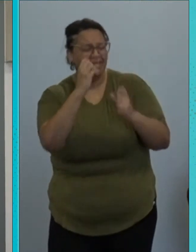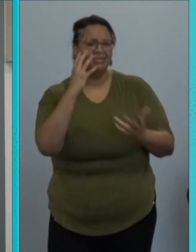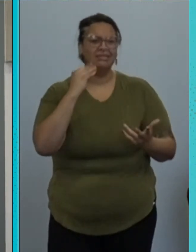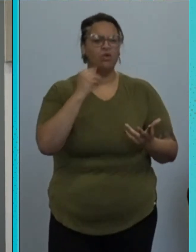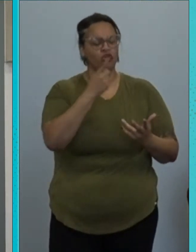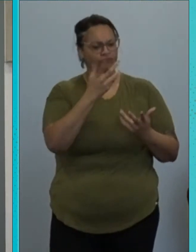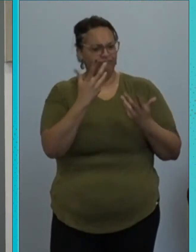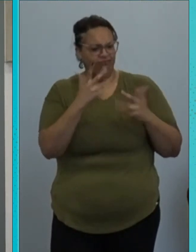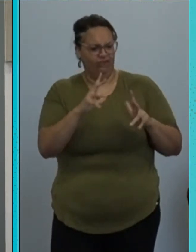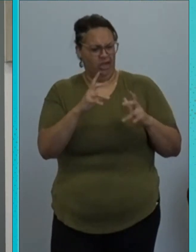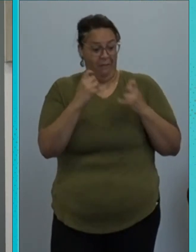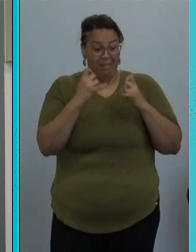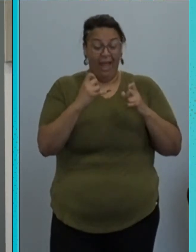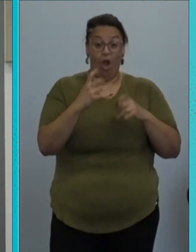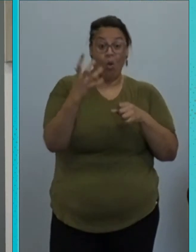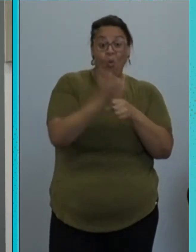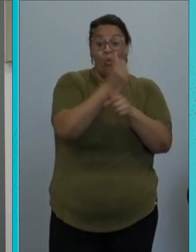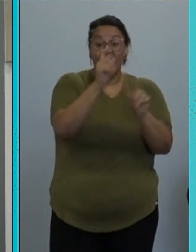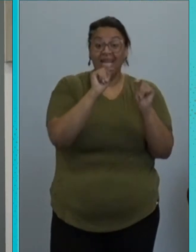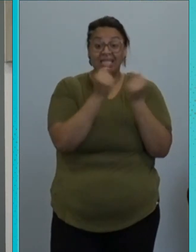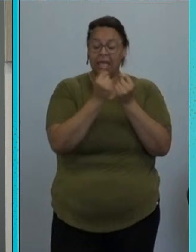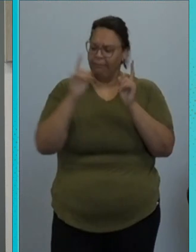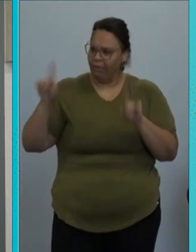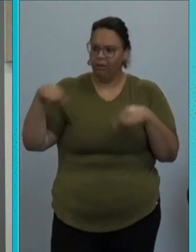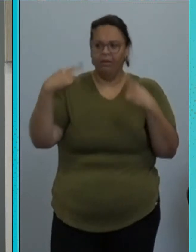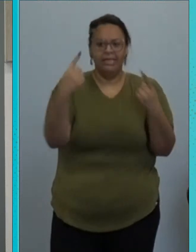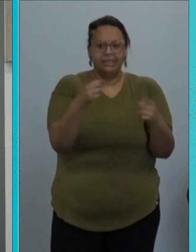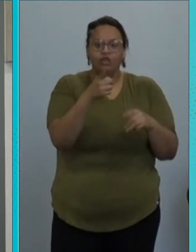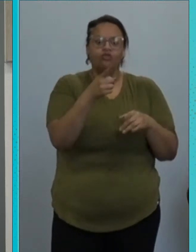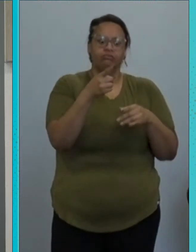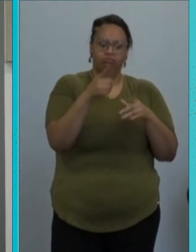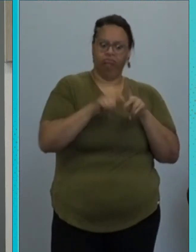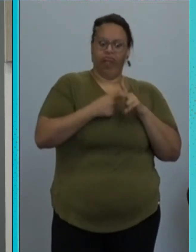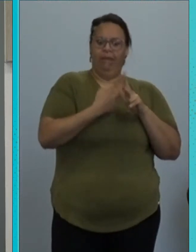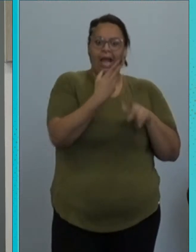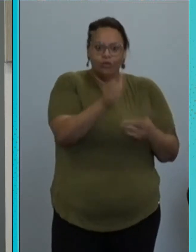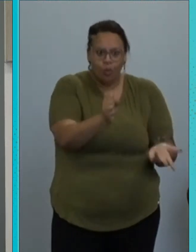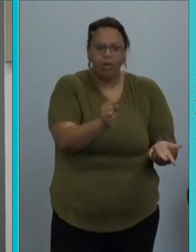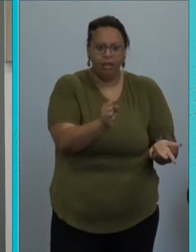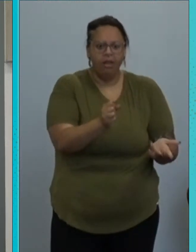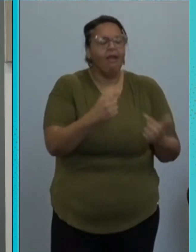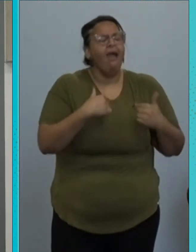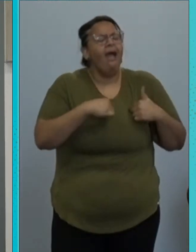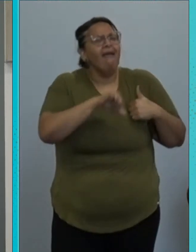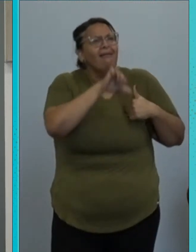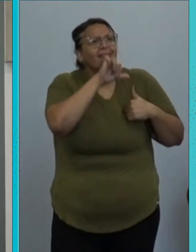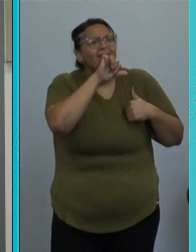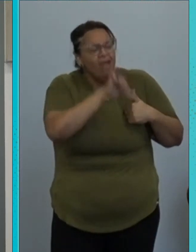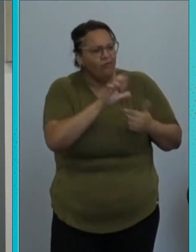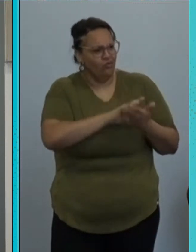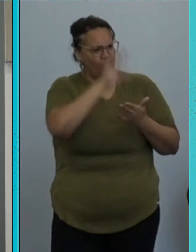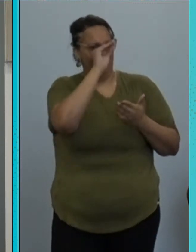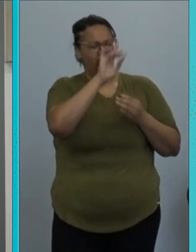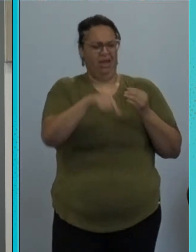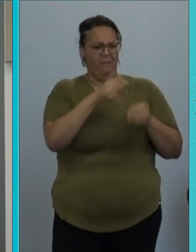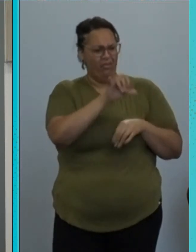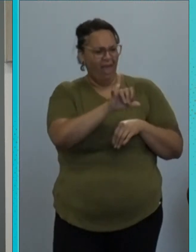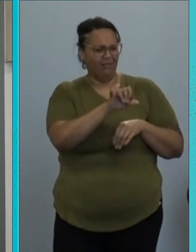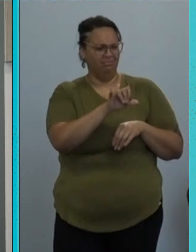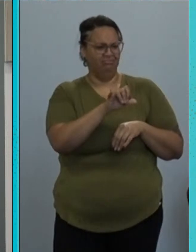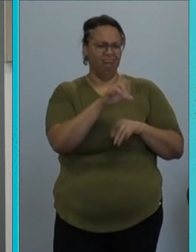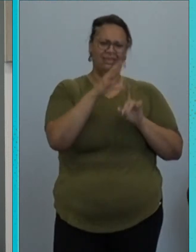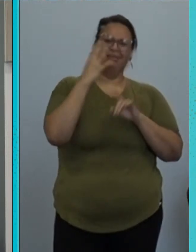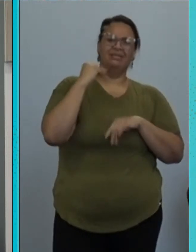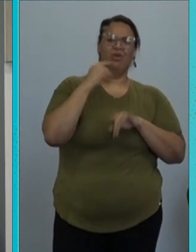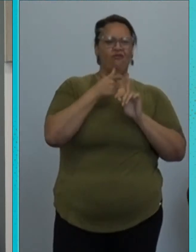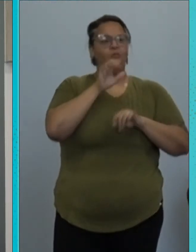on a virtually winning team the entire time you guys have been in high school, and we'd just love to learn all about that experience from your perspective.